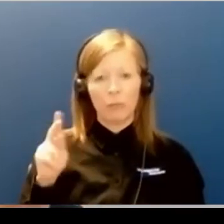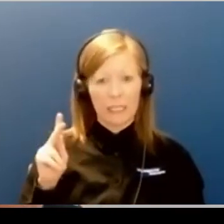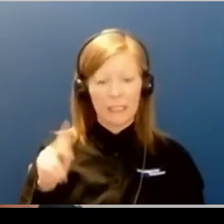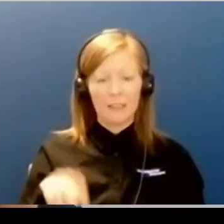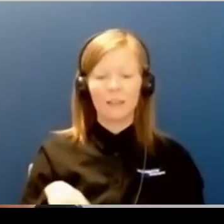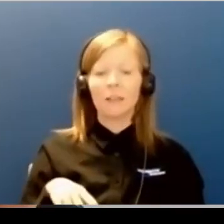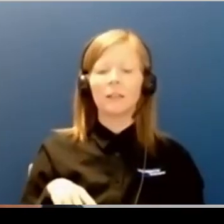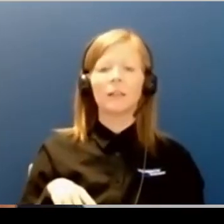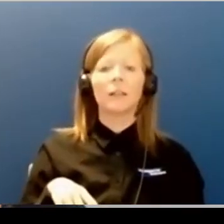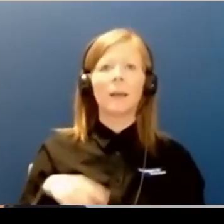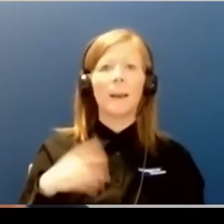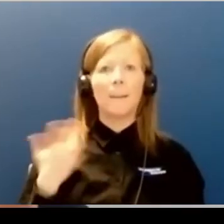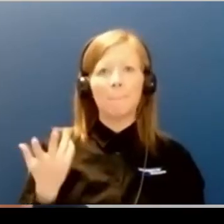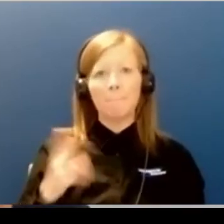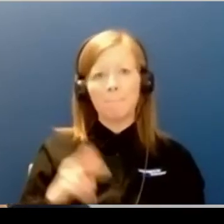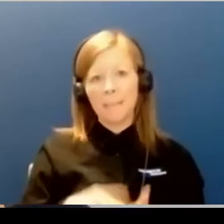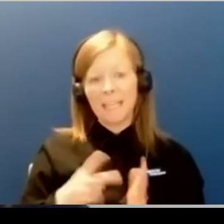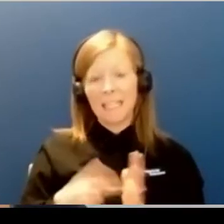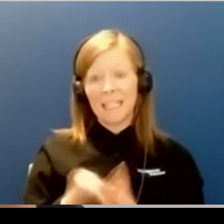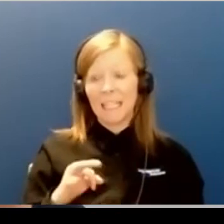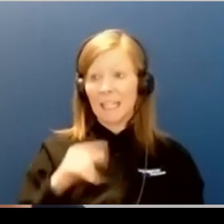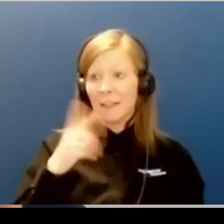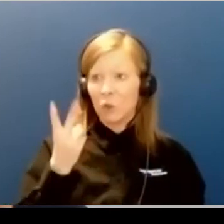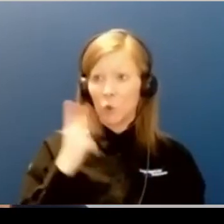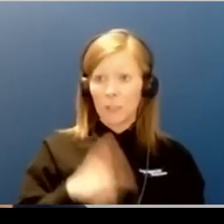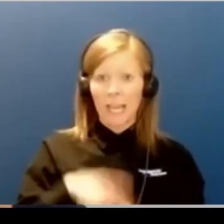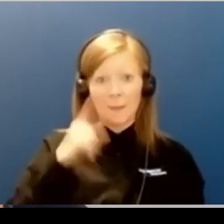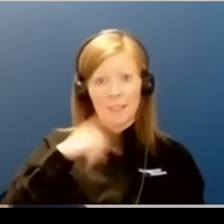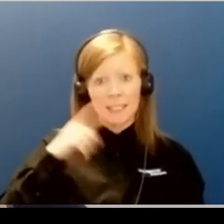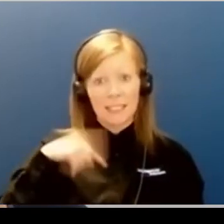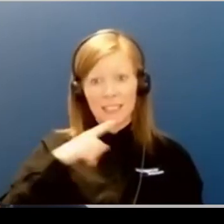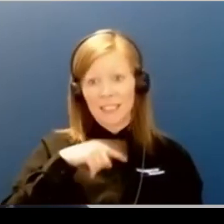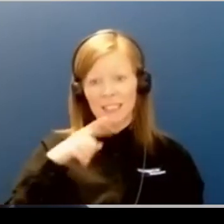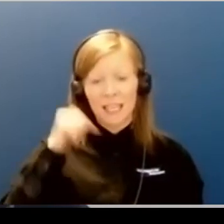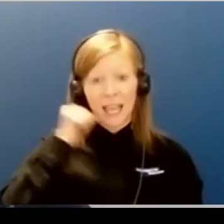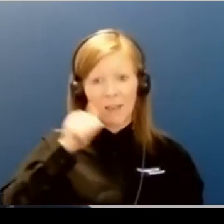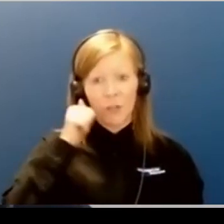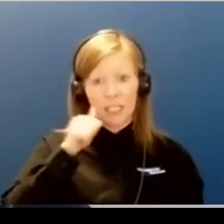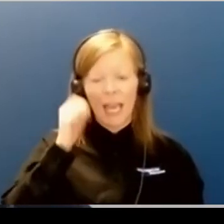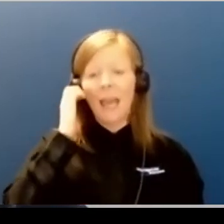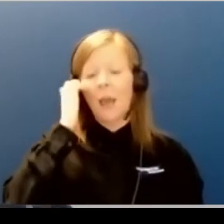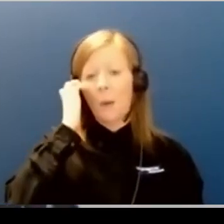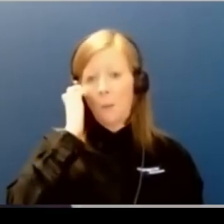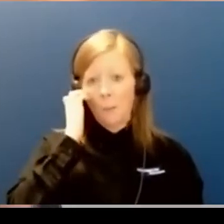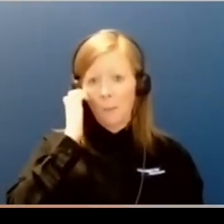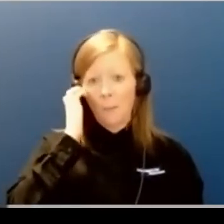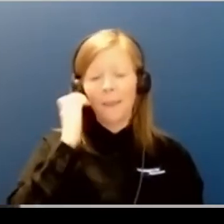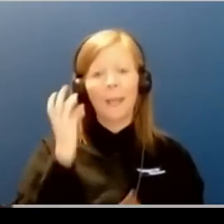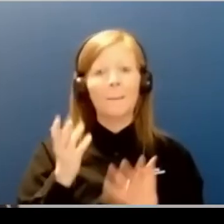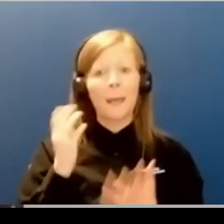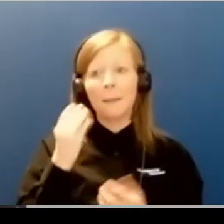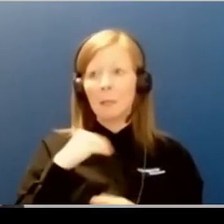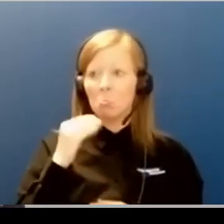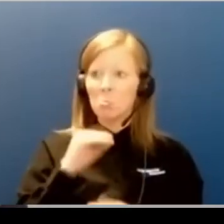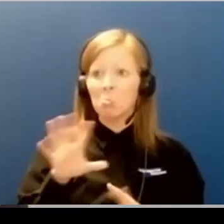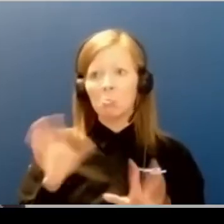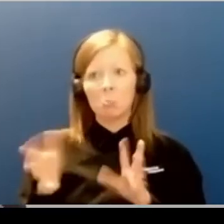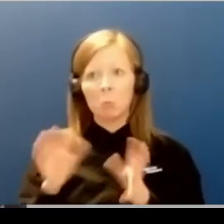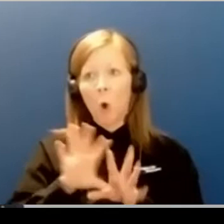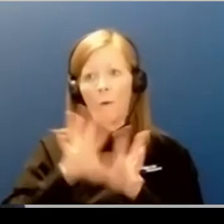your child is brushing twice a day and eating overall a pretty